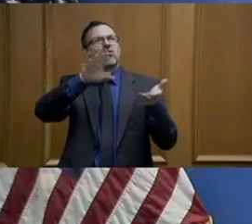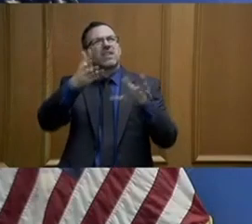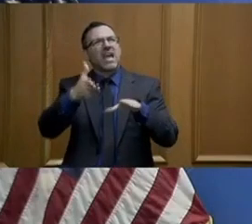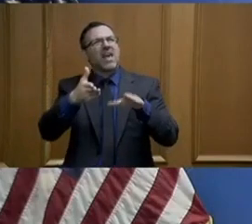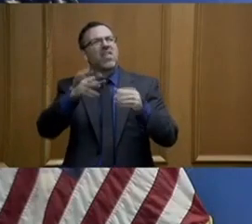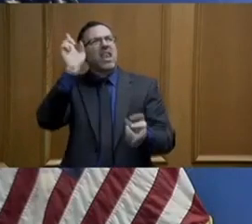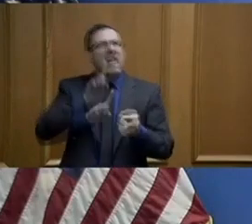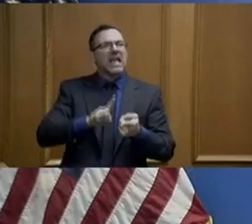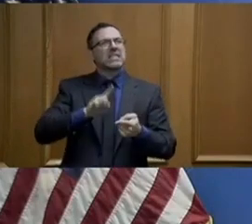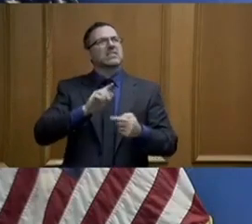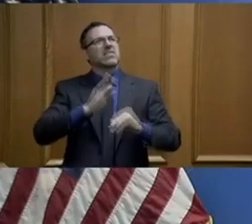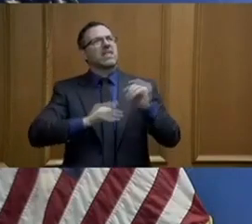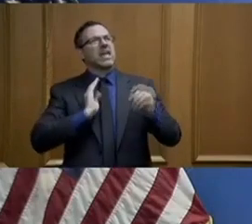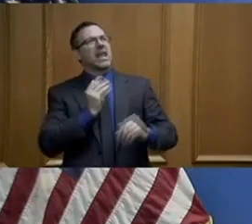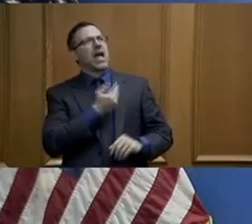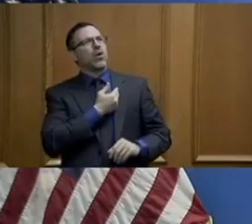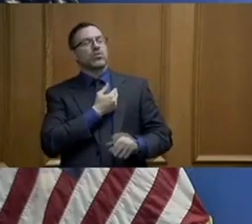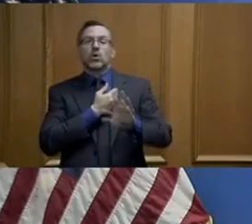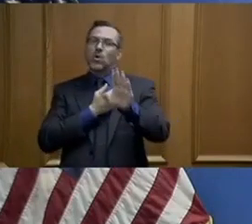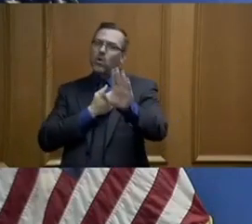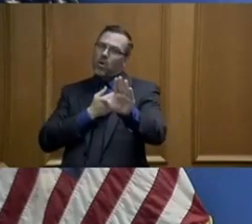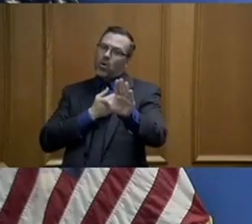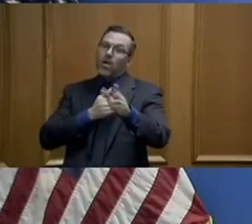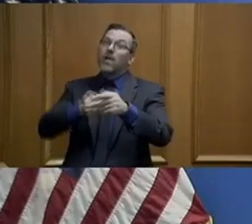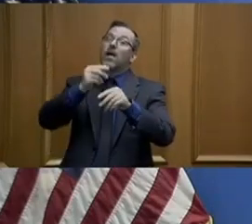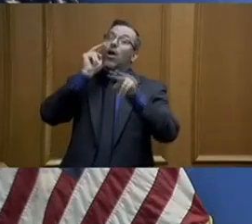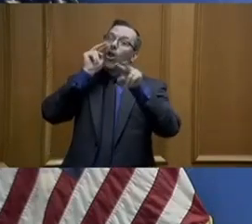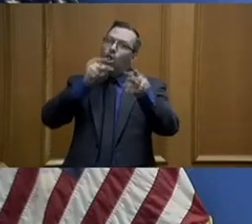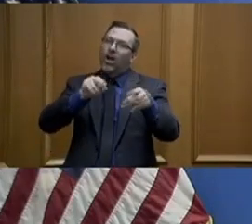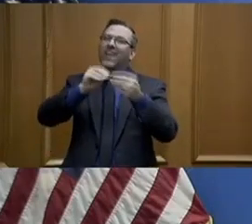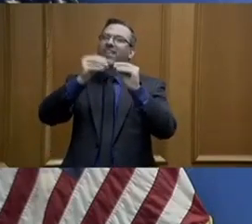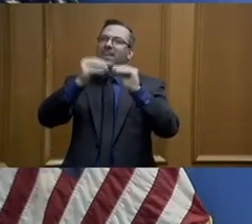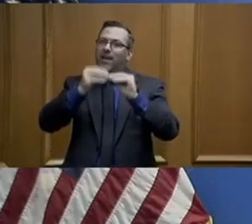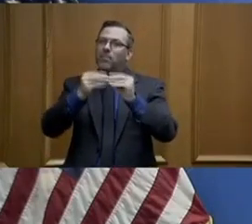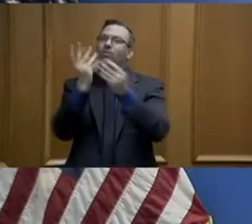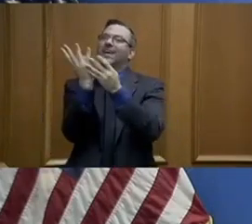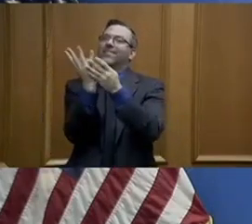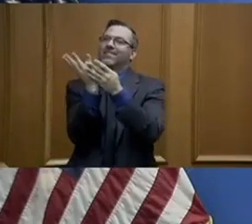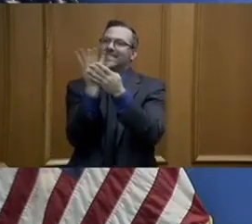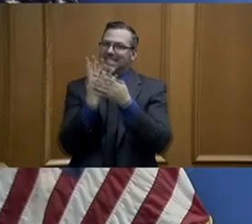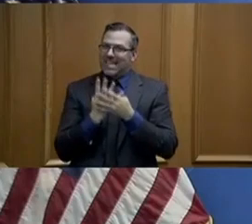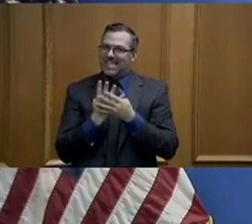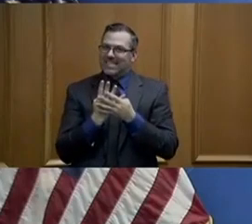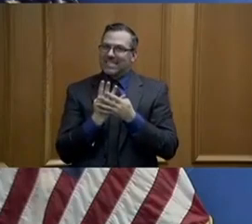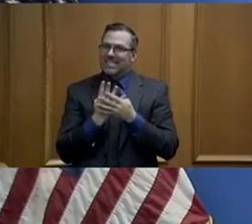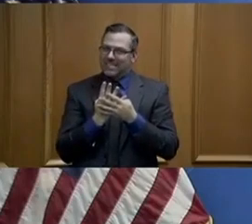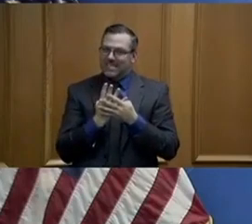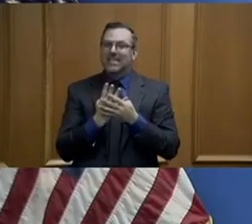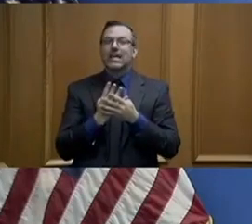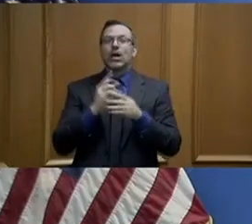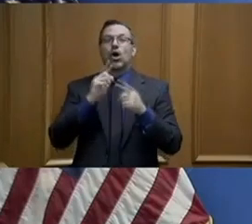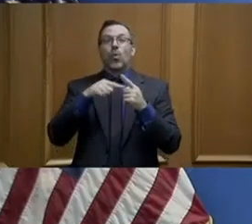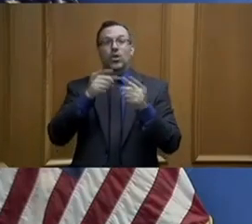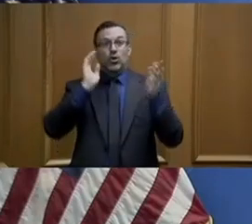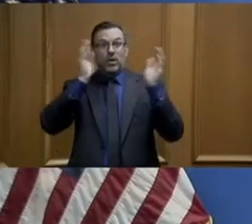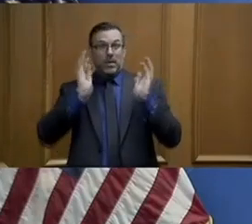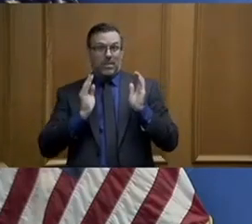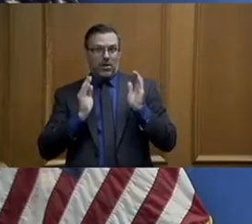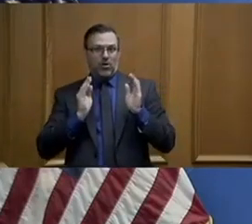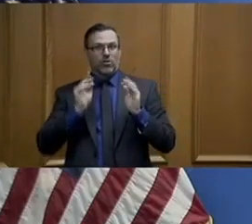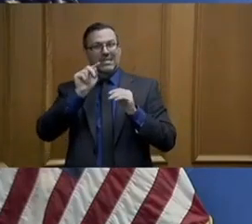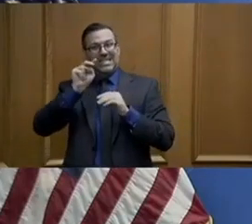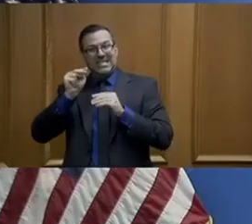I would also encourage you to look at the number of tests that these other states are doing when comparing apples to